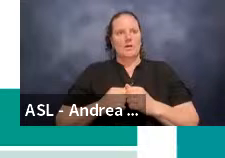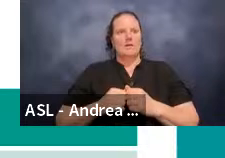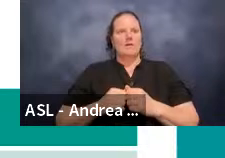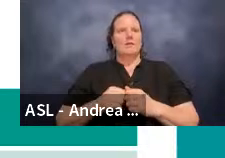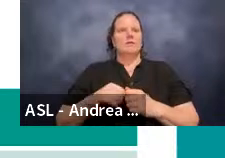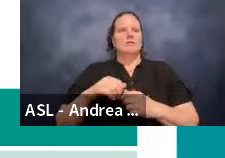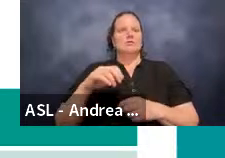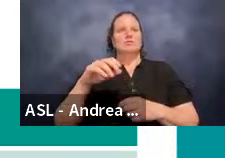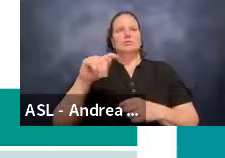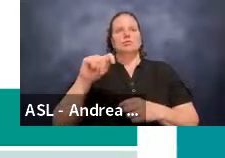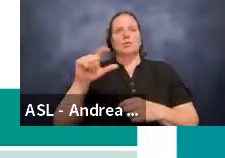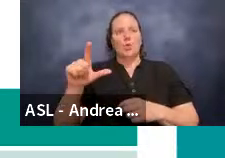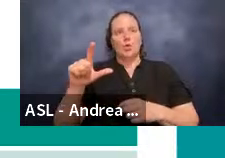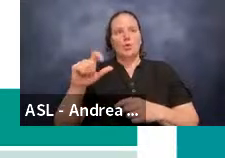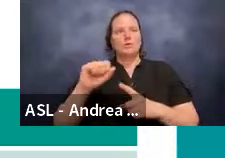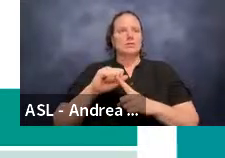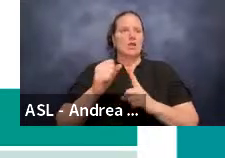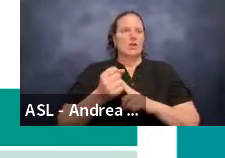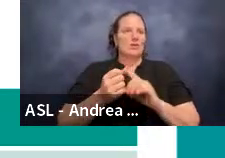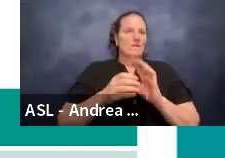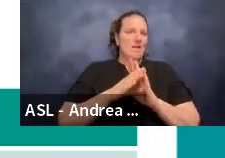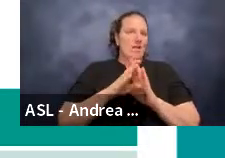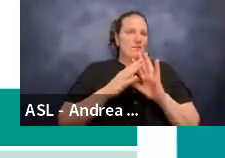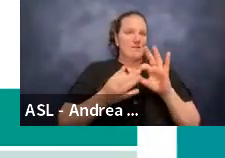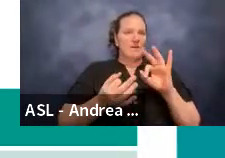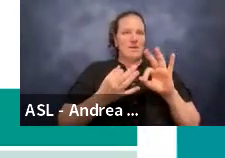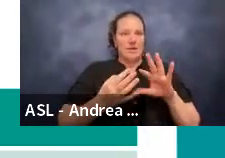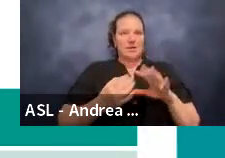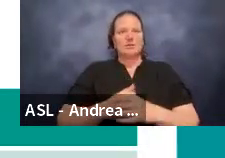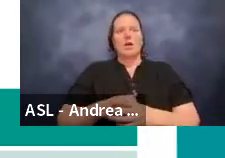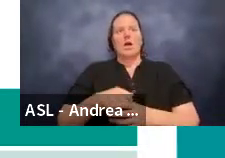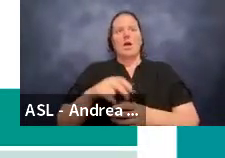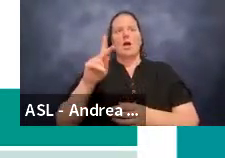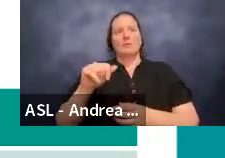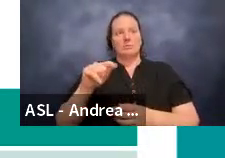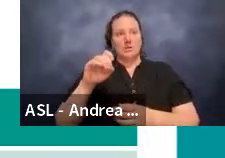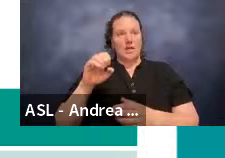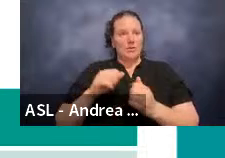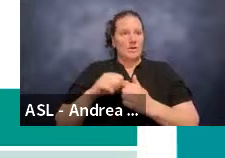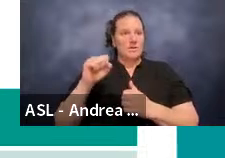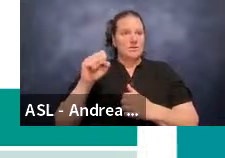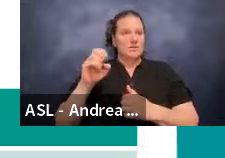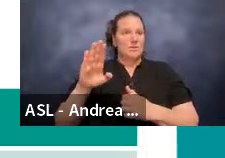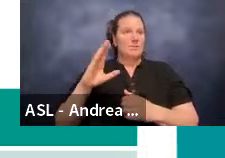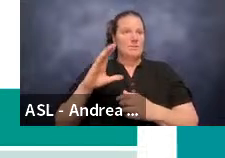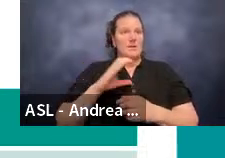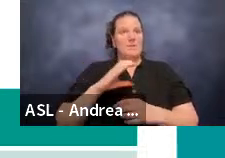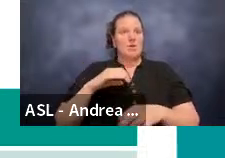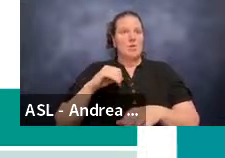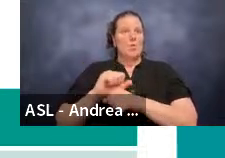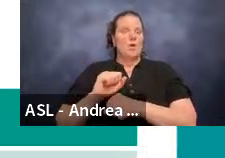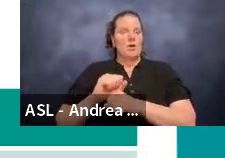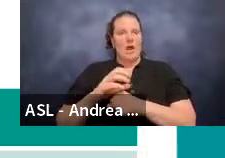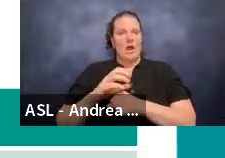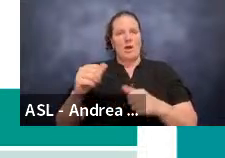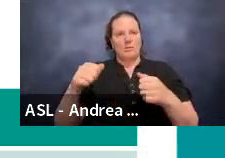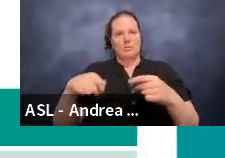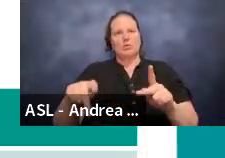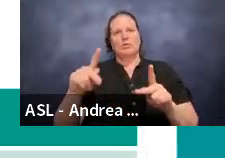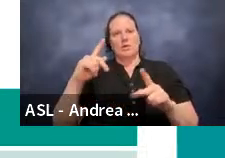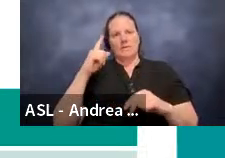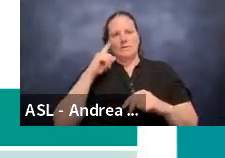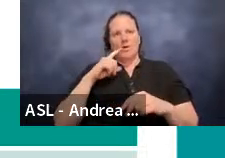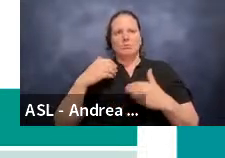and feedback. You'll receive an update on bi-state tolling subcommittee work, as well as have an opportunity for